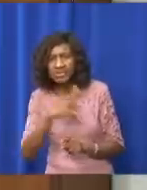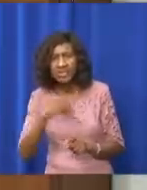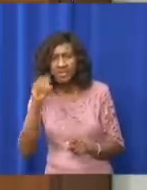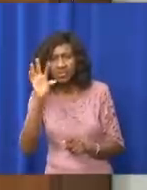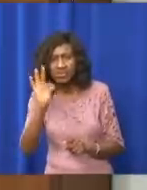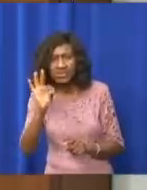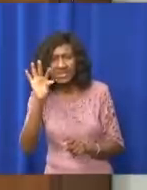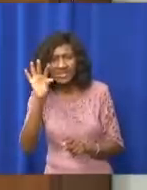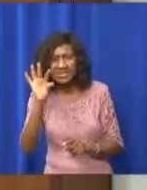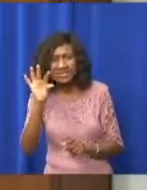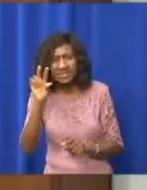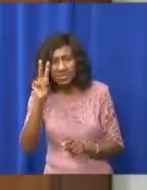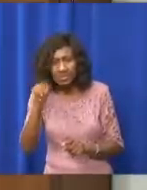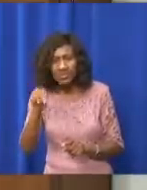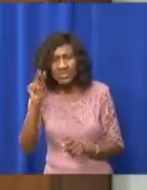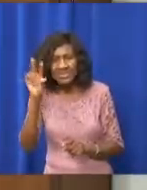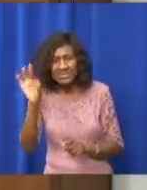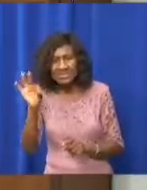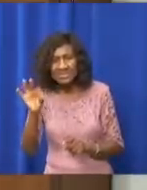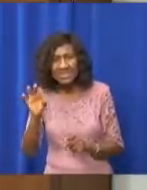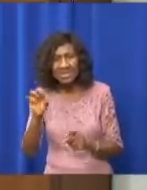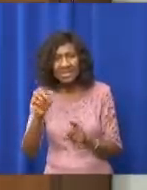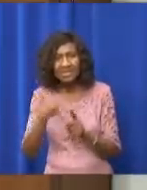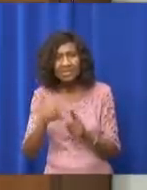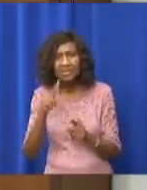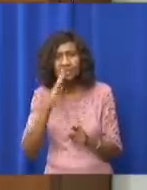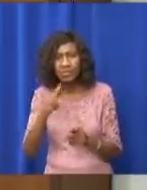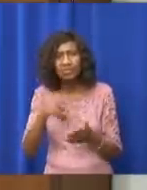129 have been submitted to be paid.